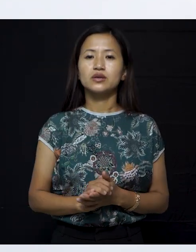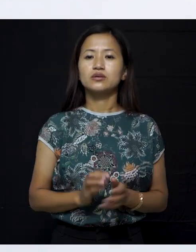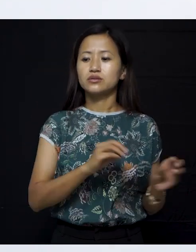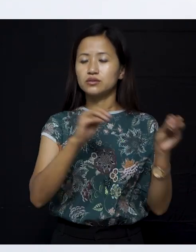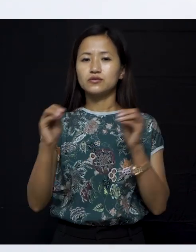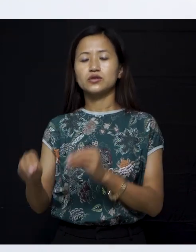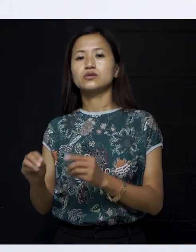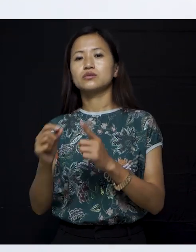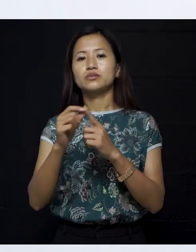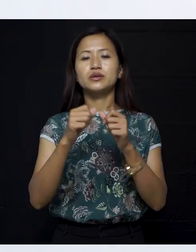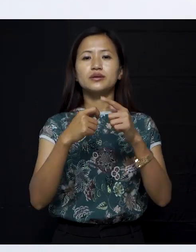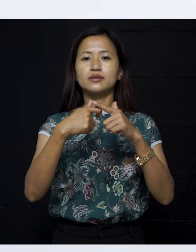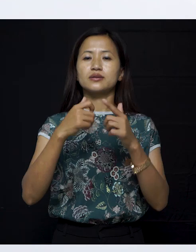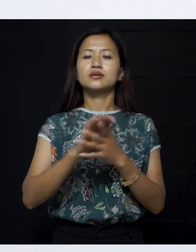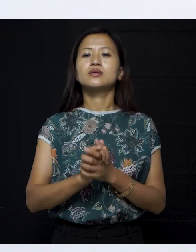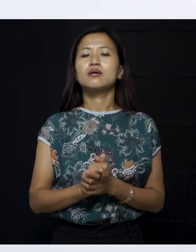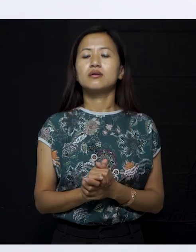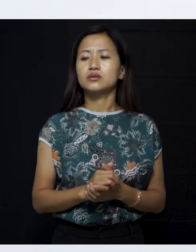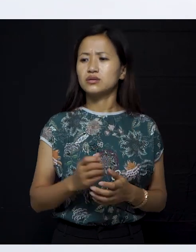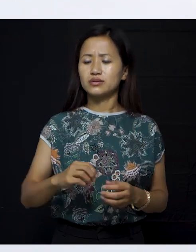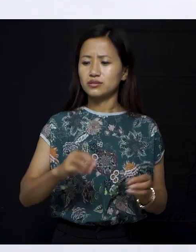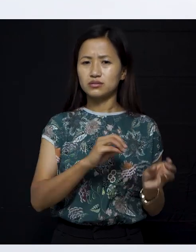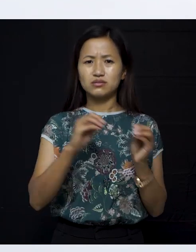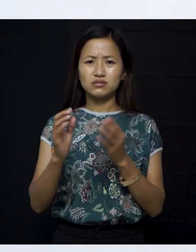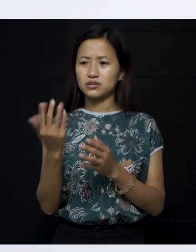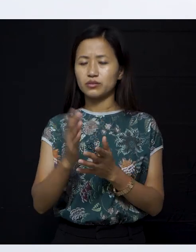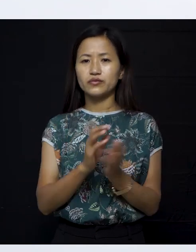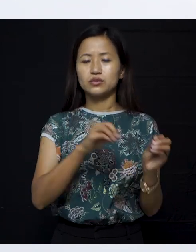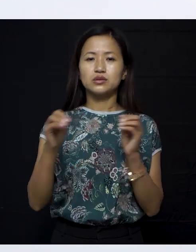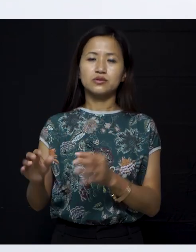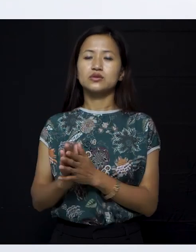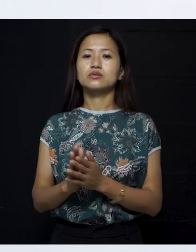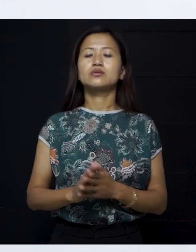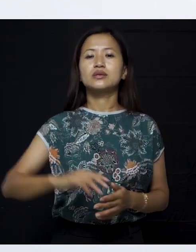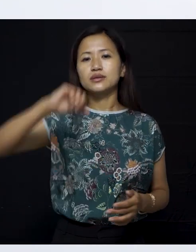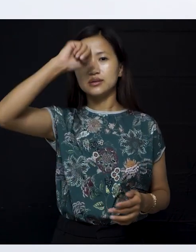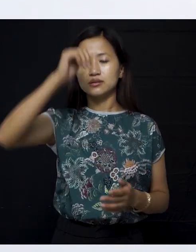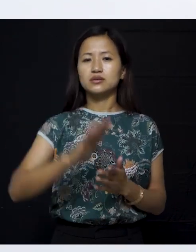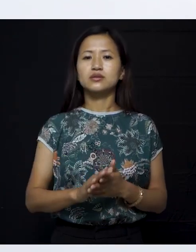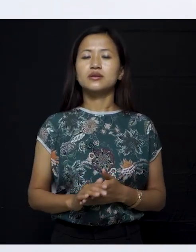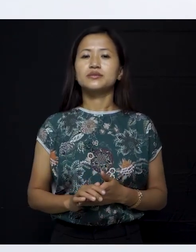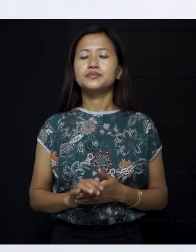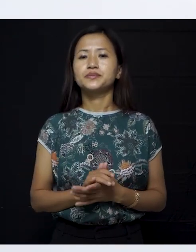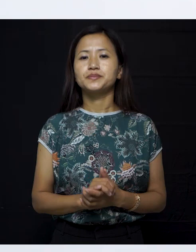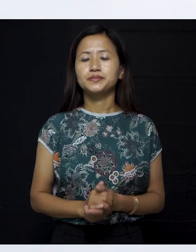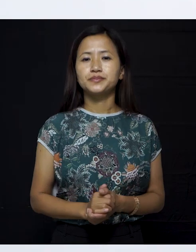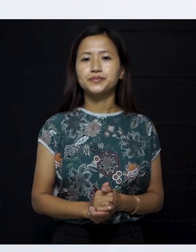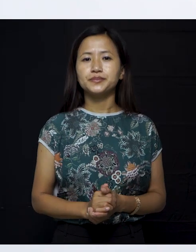shifted to Pakistan, and some of them they shifted to India. So there was an exchange, as I mentioned, about the refugees, right?